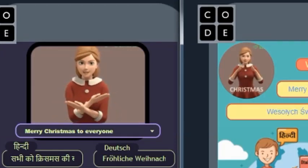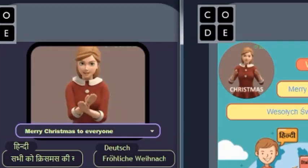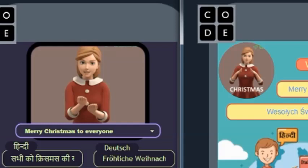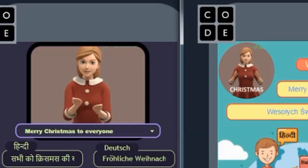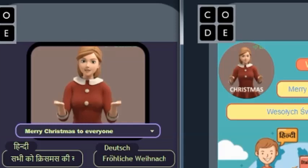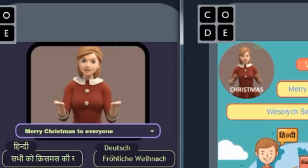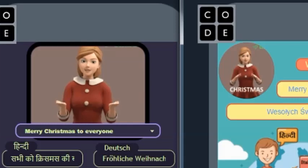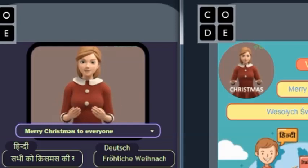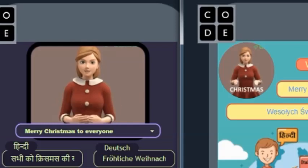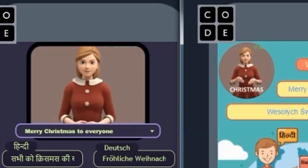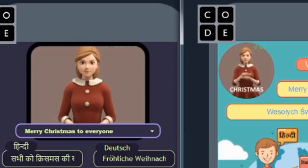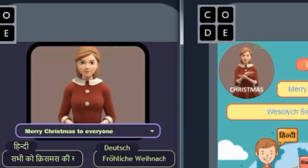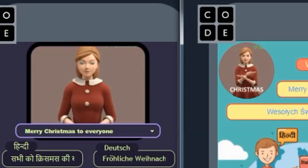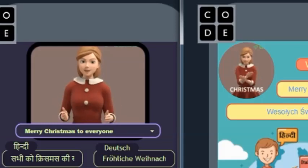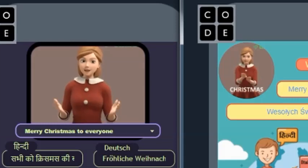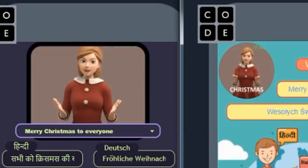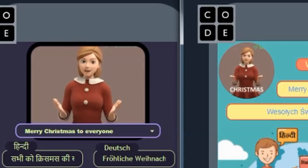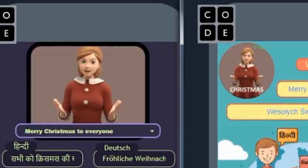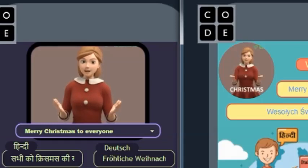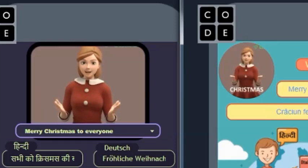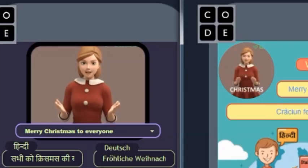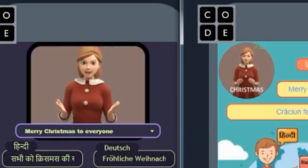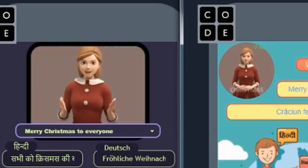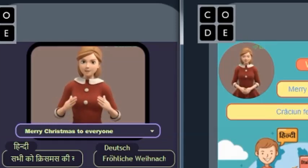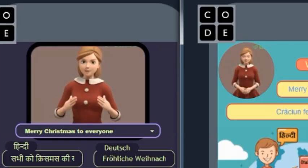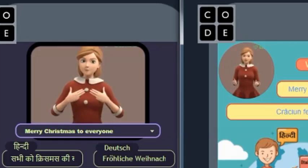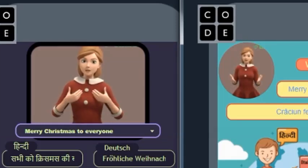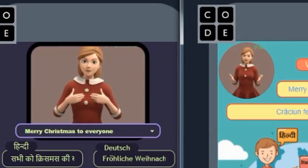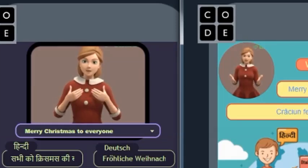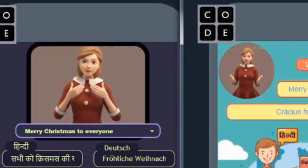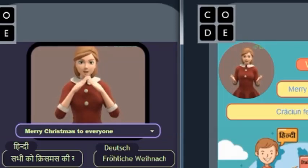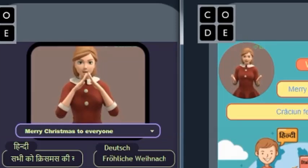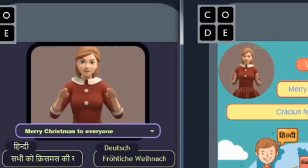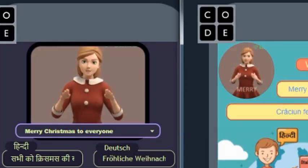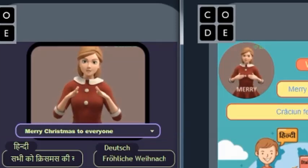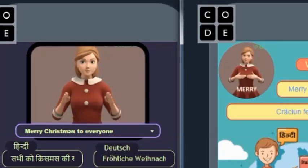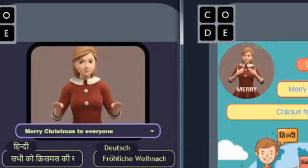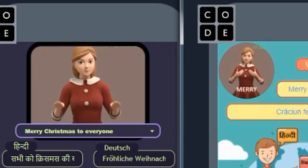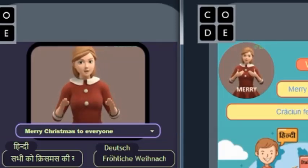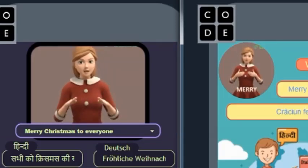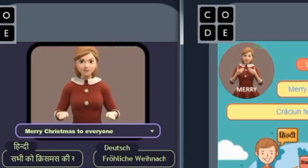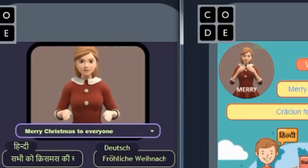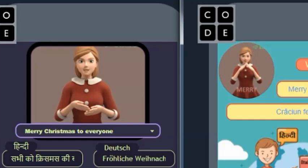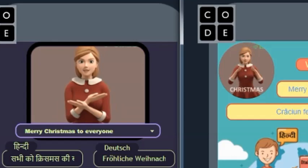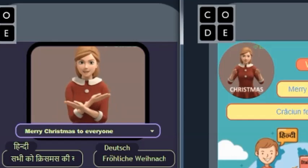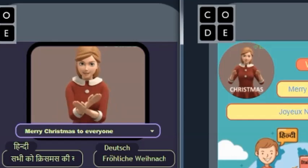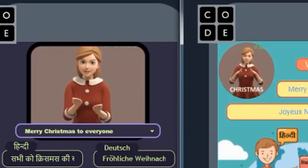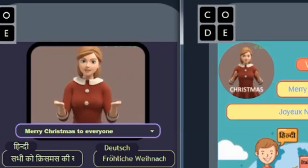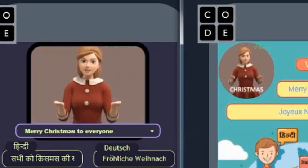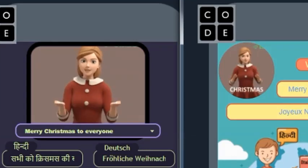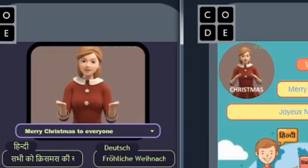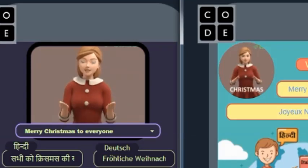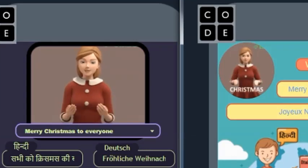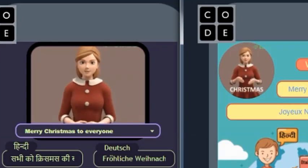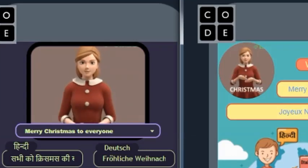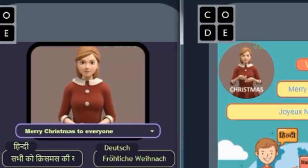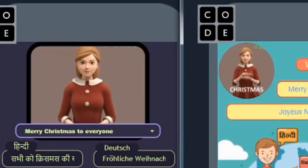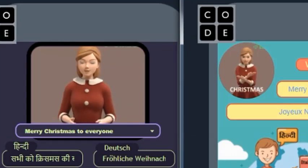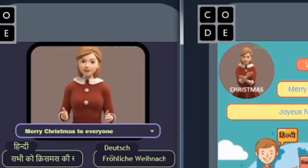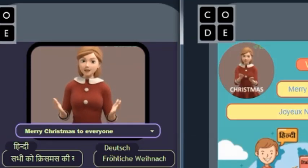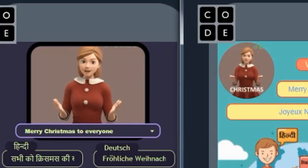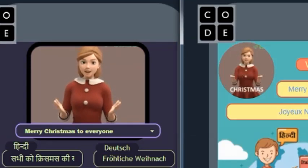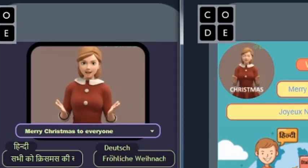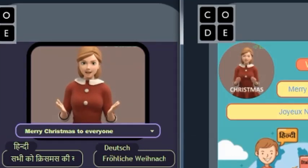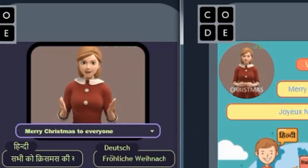Wesołych świąt wszystkim. This is Polski, then Magyar, Crăciun fericit tuturor. French,